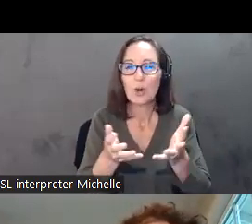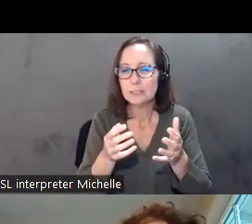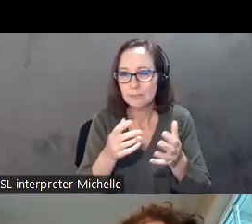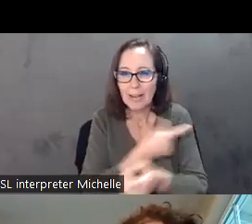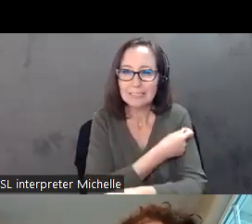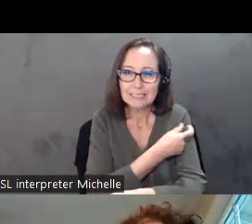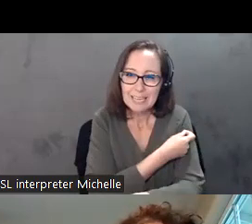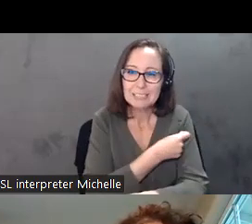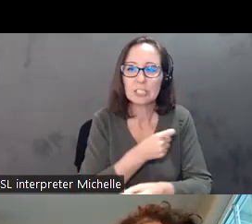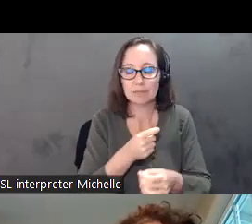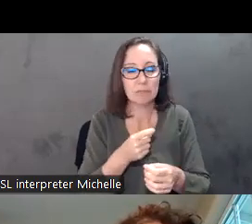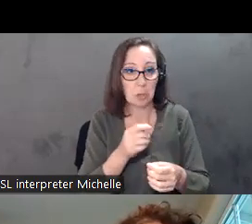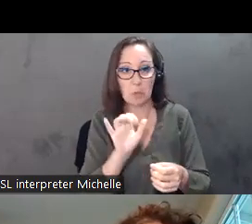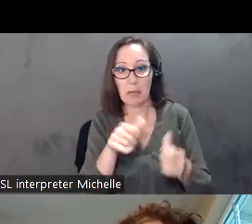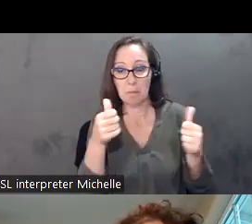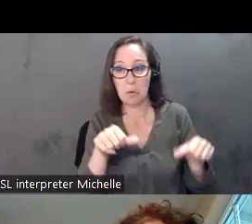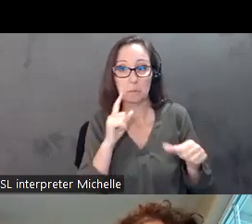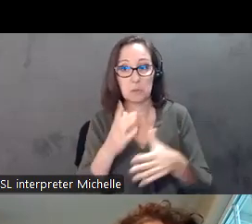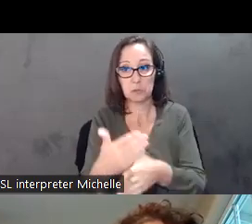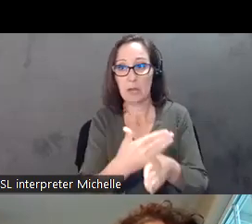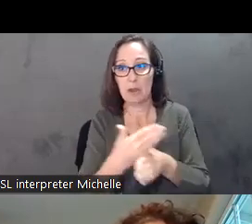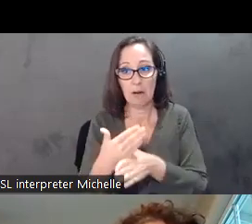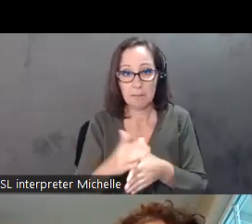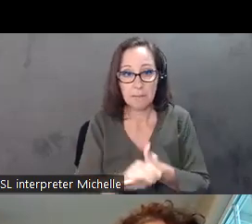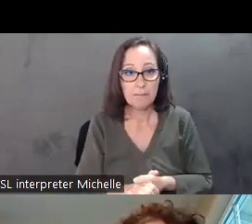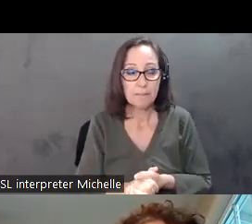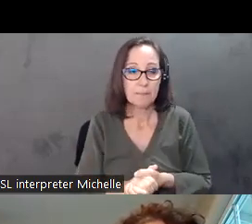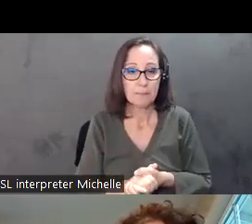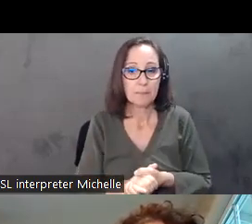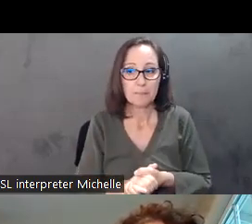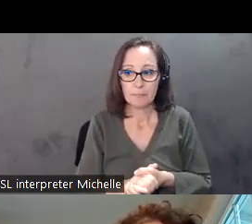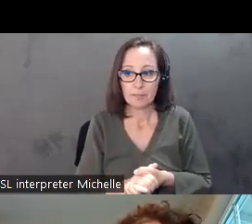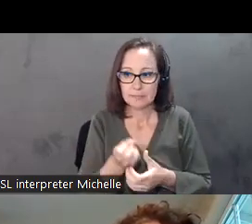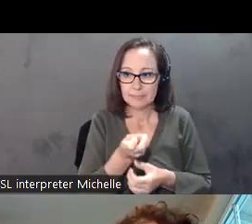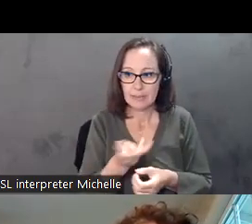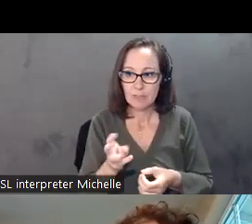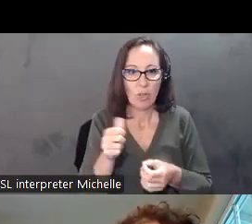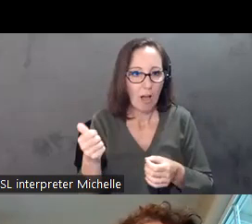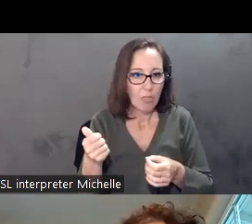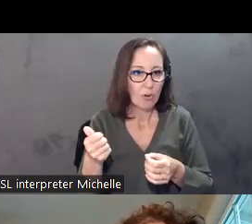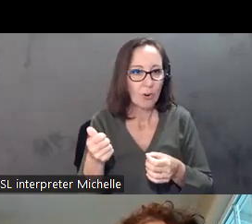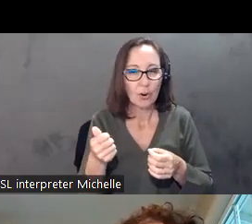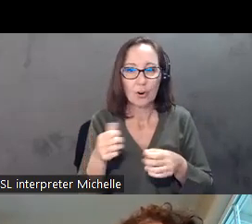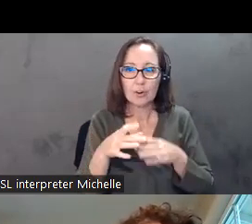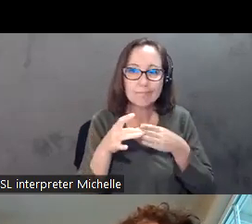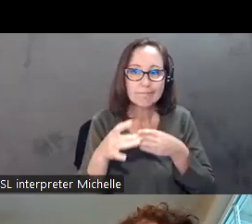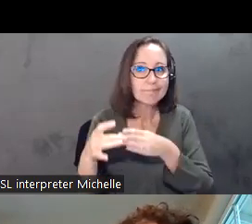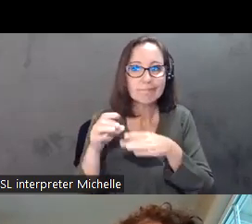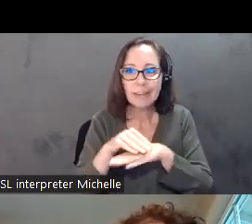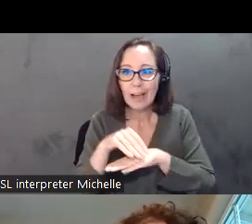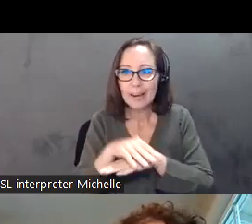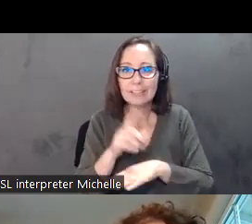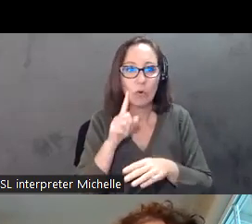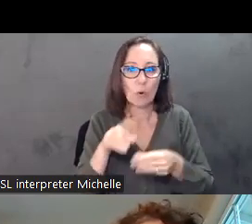and posted them there to share. And a number of other different guidance for various types of